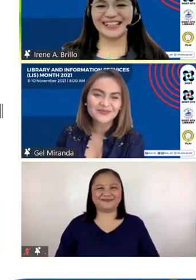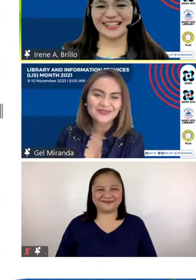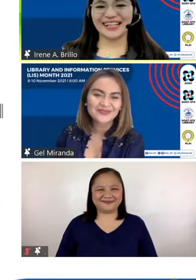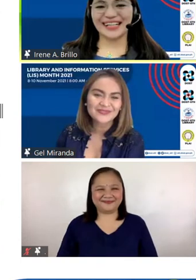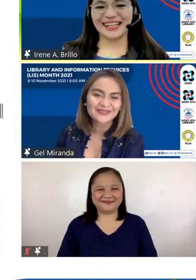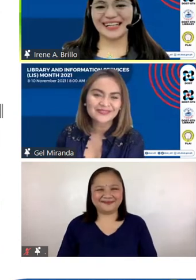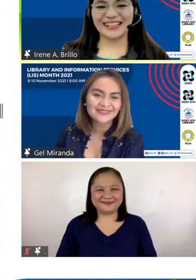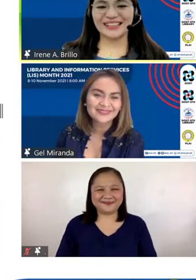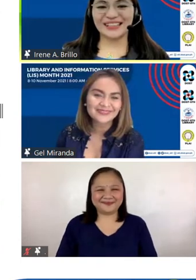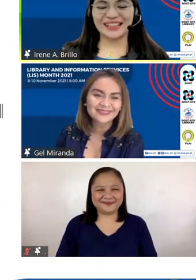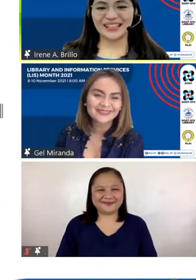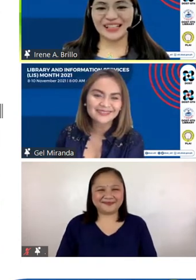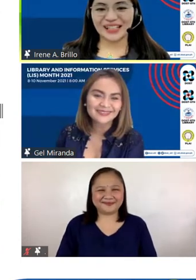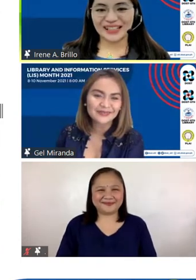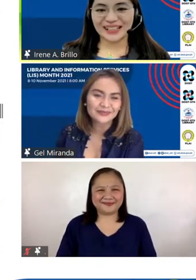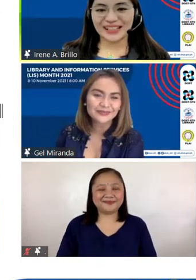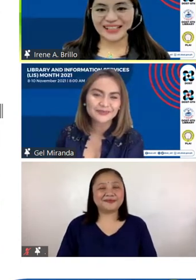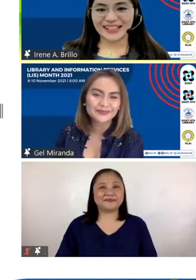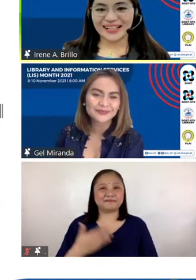Ayan. And